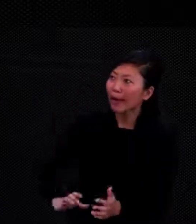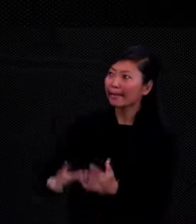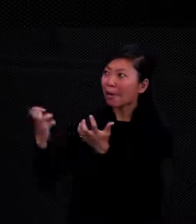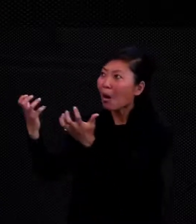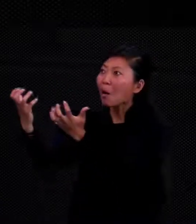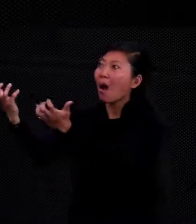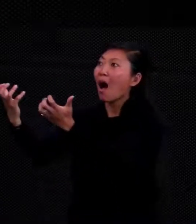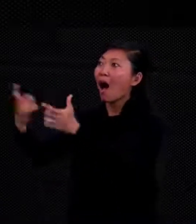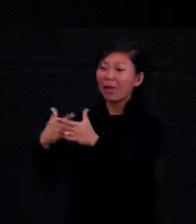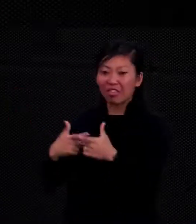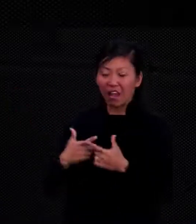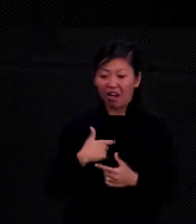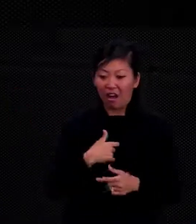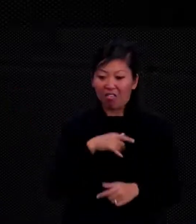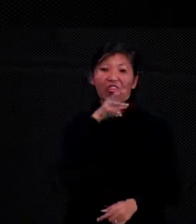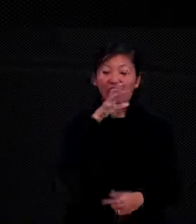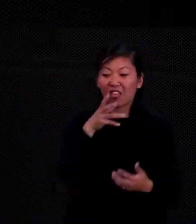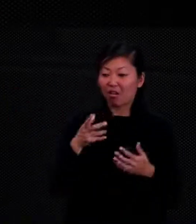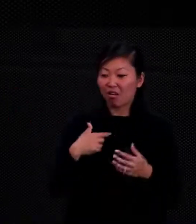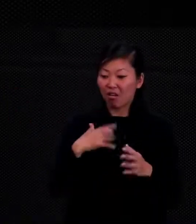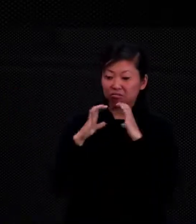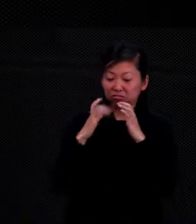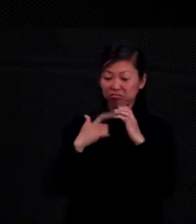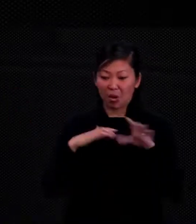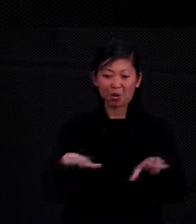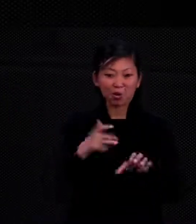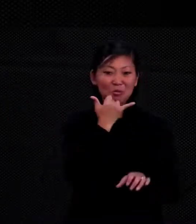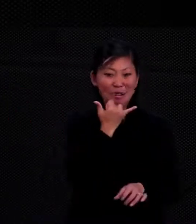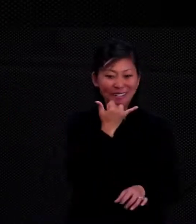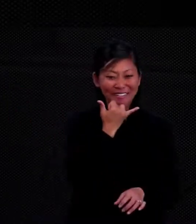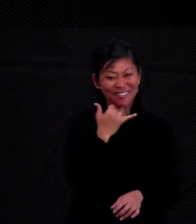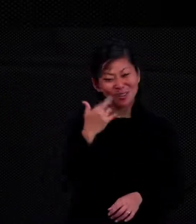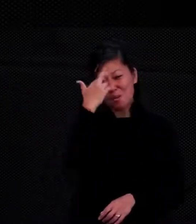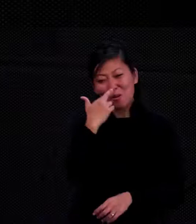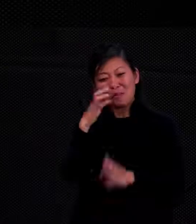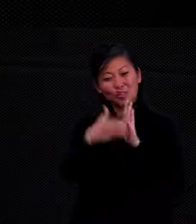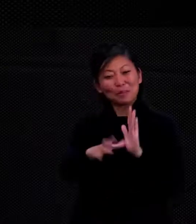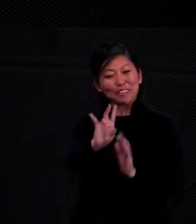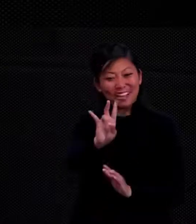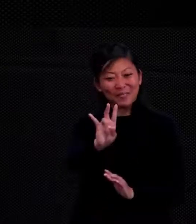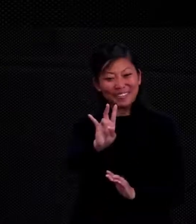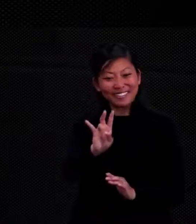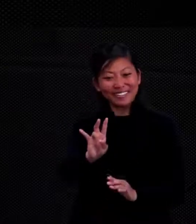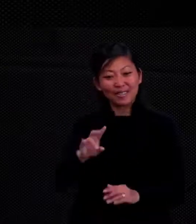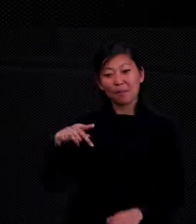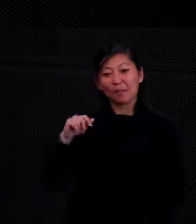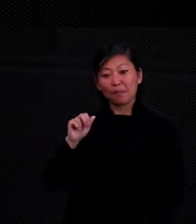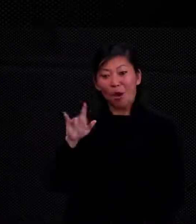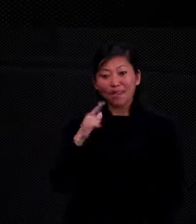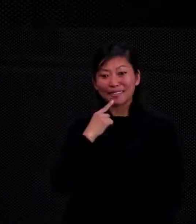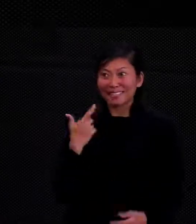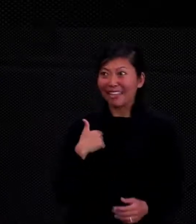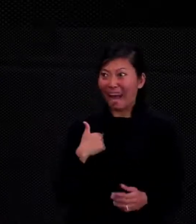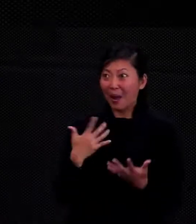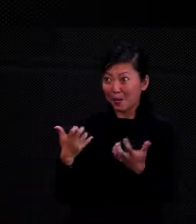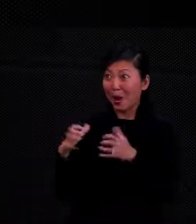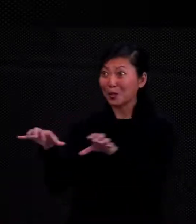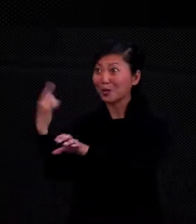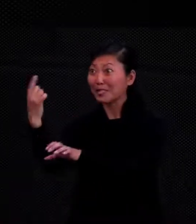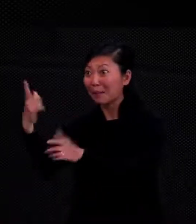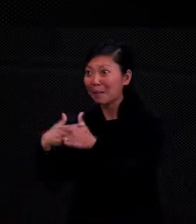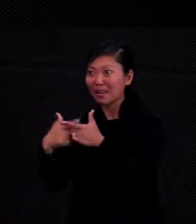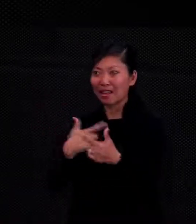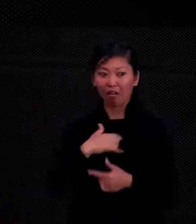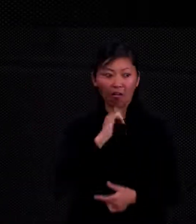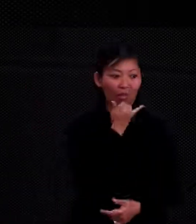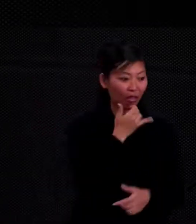will save me from this wretched body of sin? That's what Paul says in Romans 7. the same thing that exists in your life,